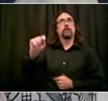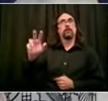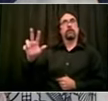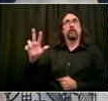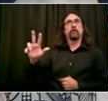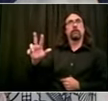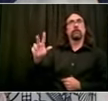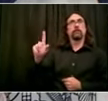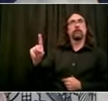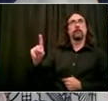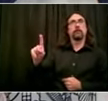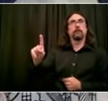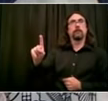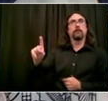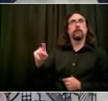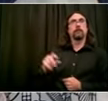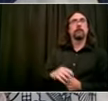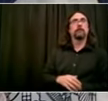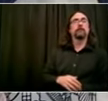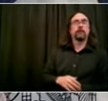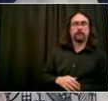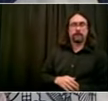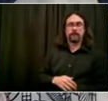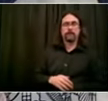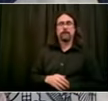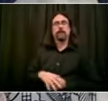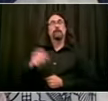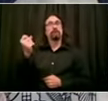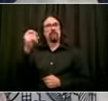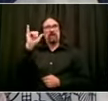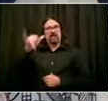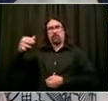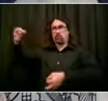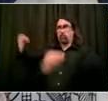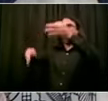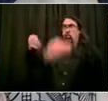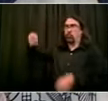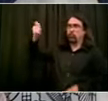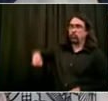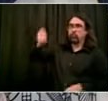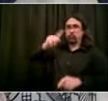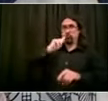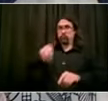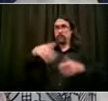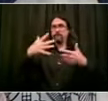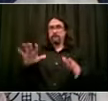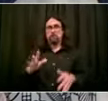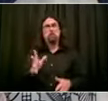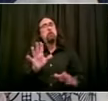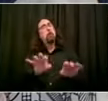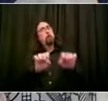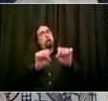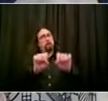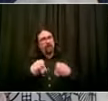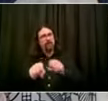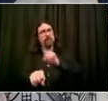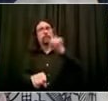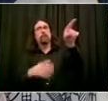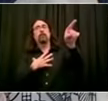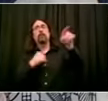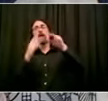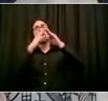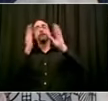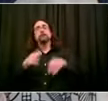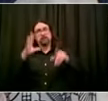likelihood. But we're working on the assumption we could have as many as 4 more weeks to do this work. So want